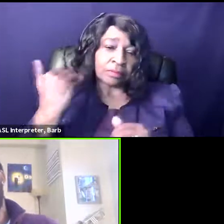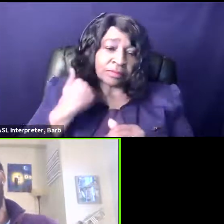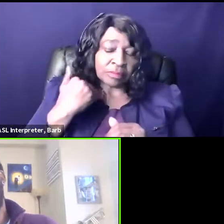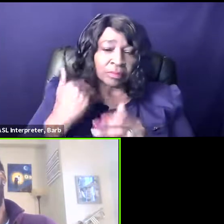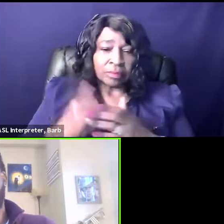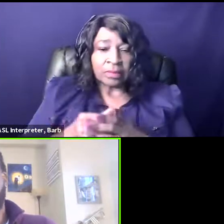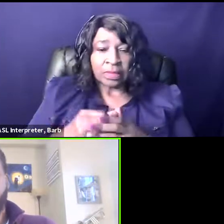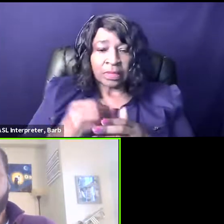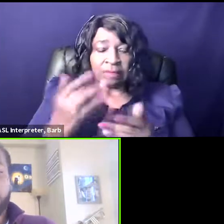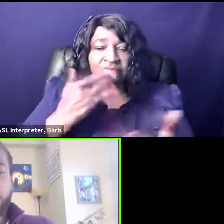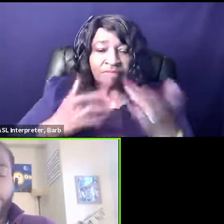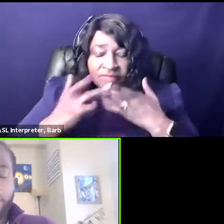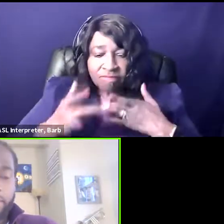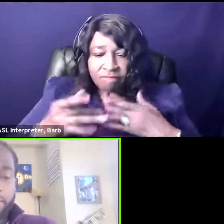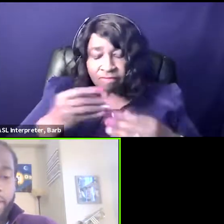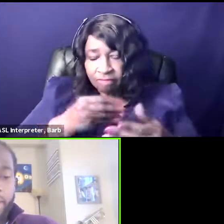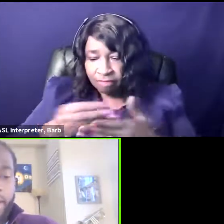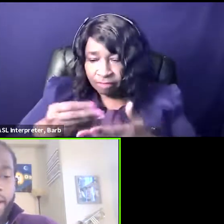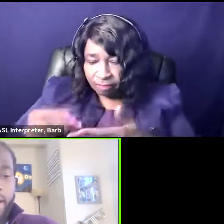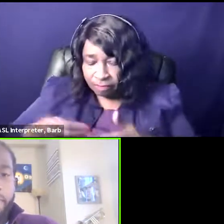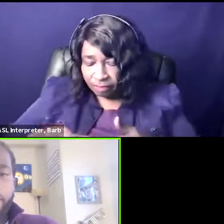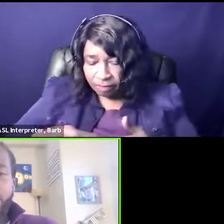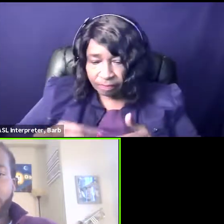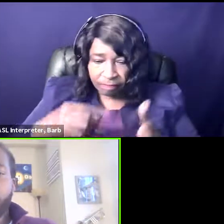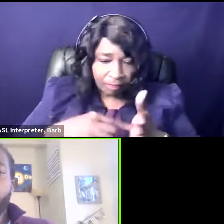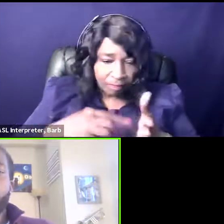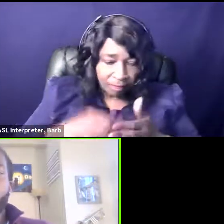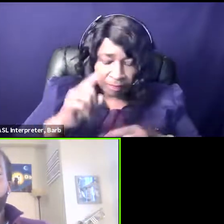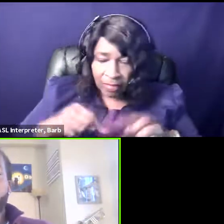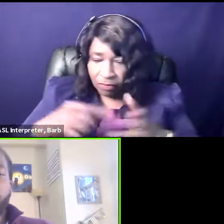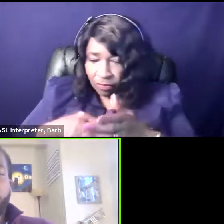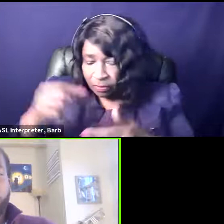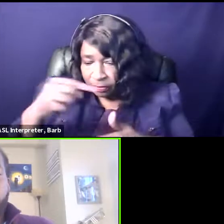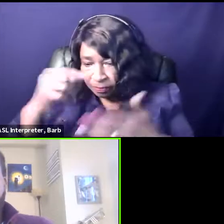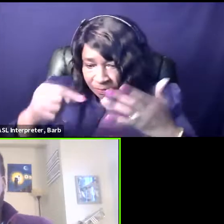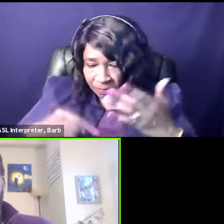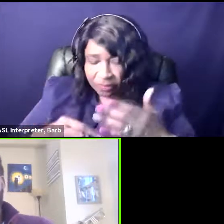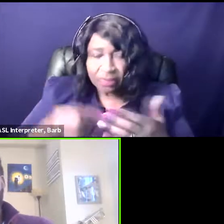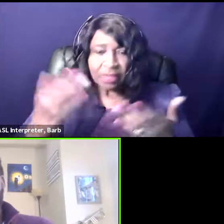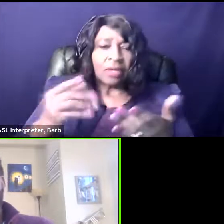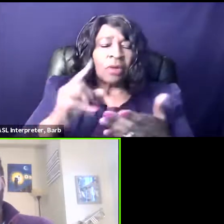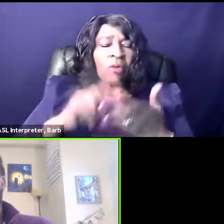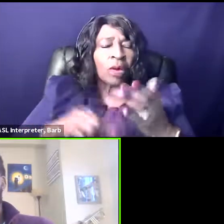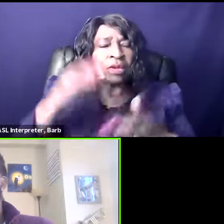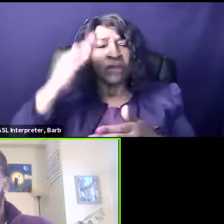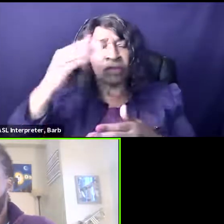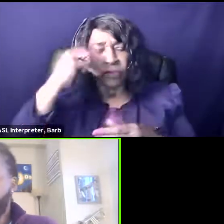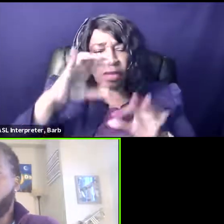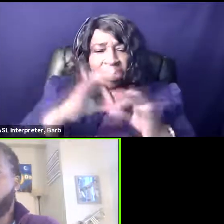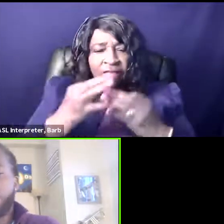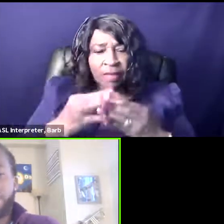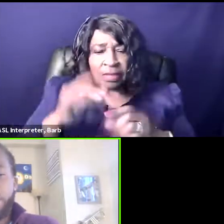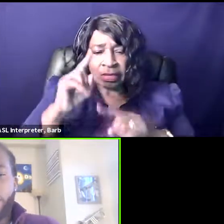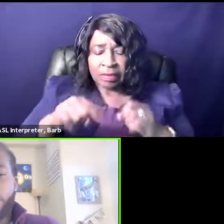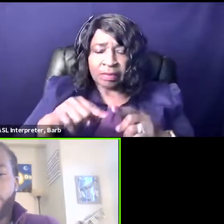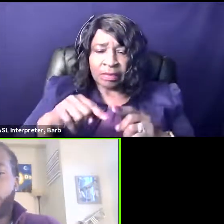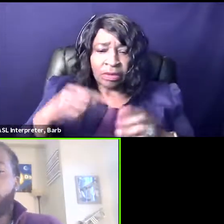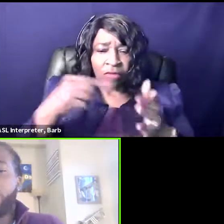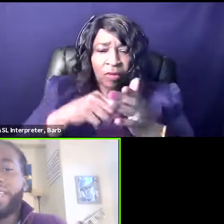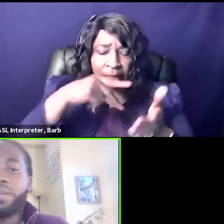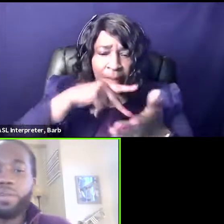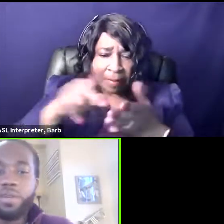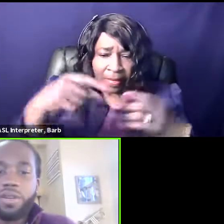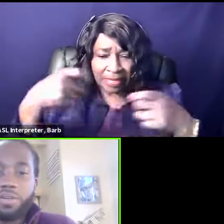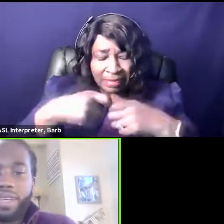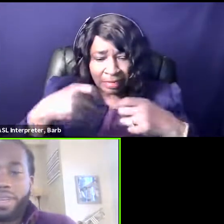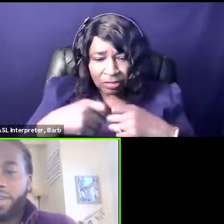for far after, right, this pandemic. Thinking about what are the futures for families who may not have been able to pay their electricity bill, or